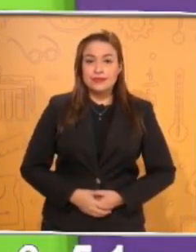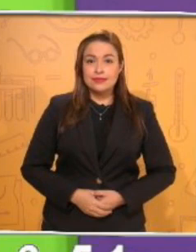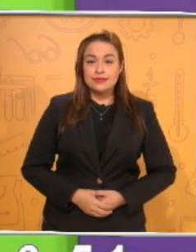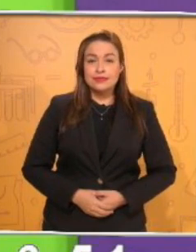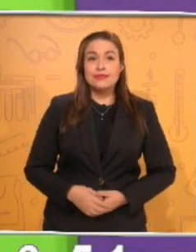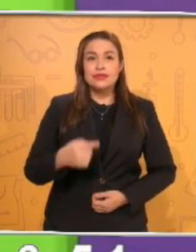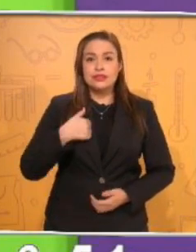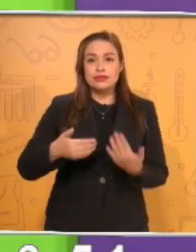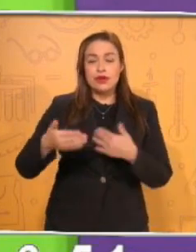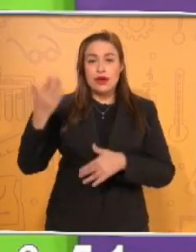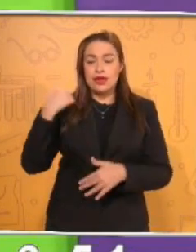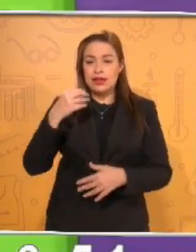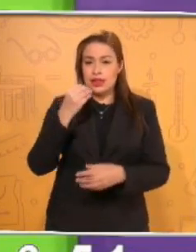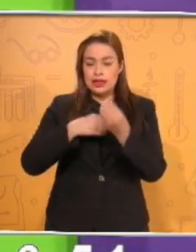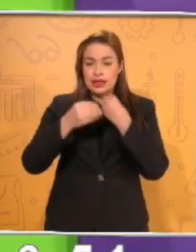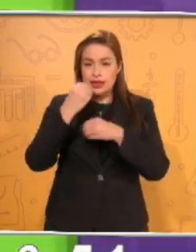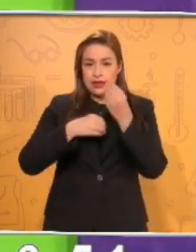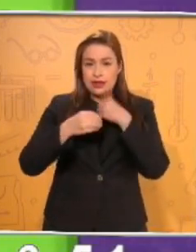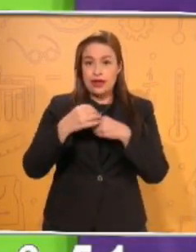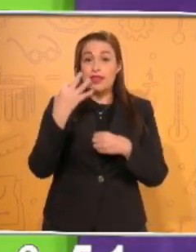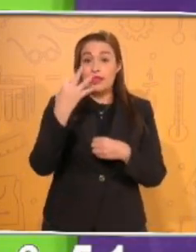I was eating every 3 hours.